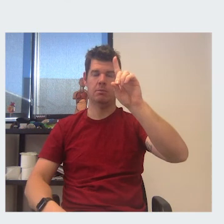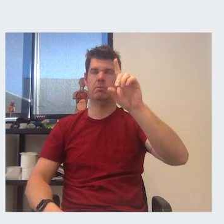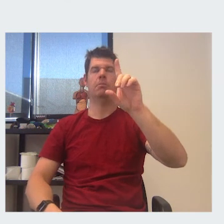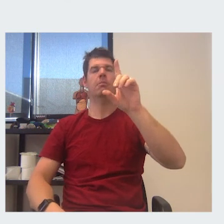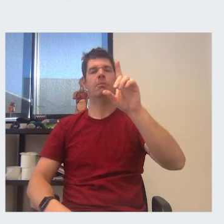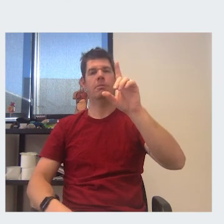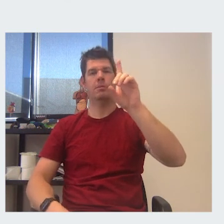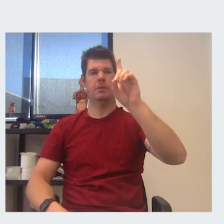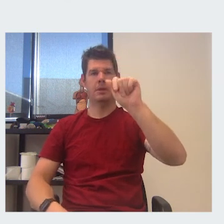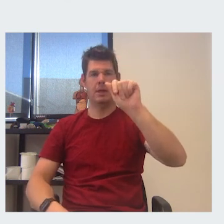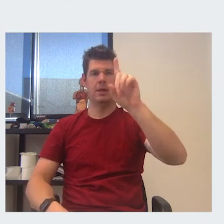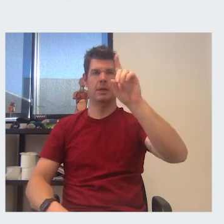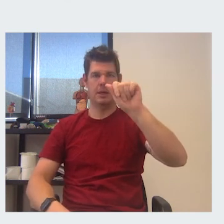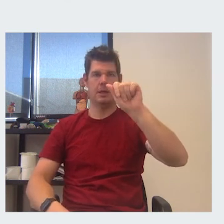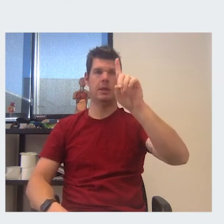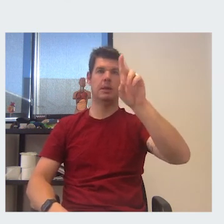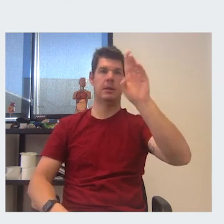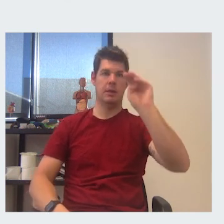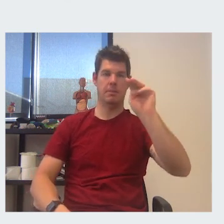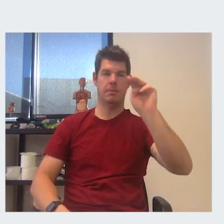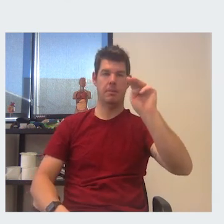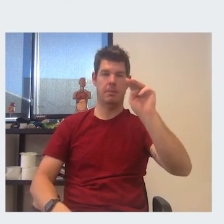that in there, press the